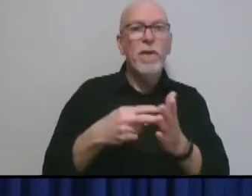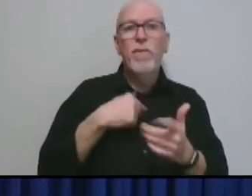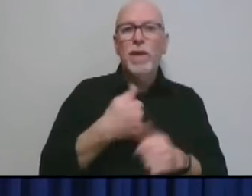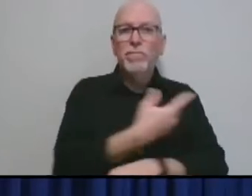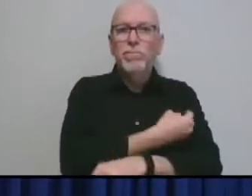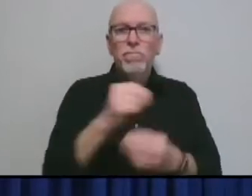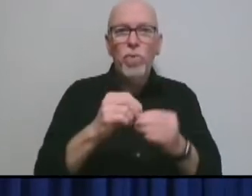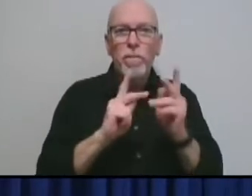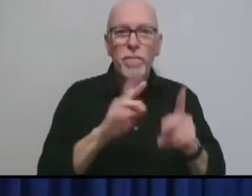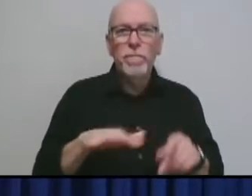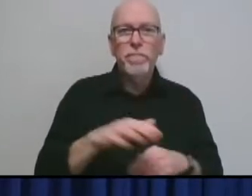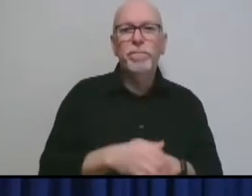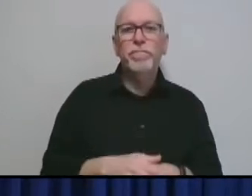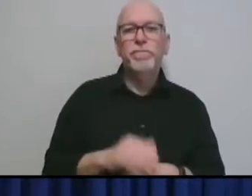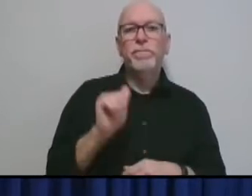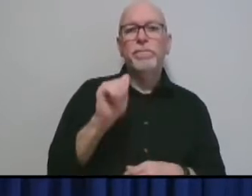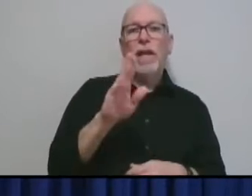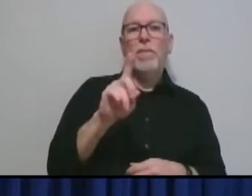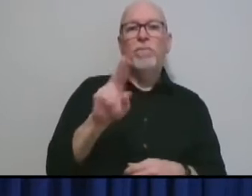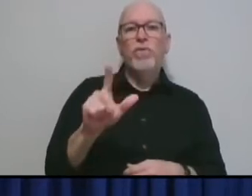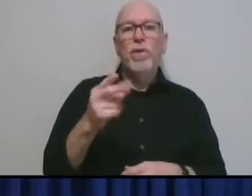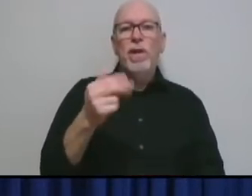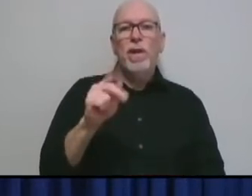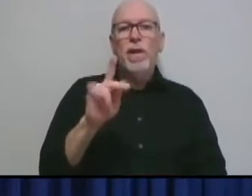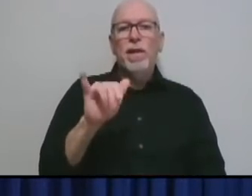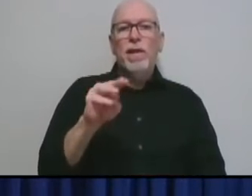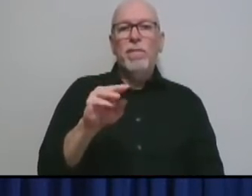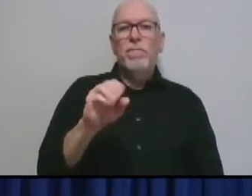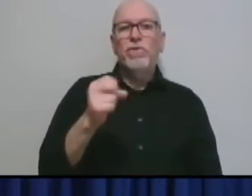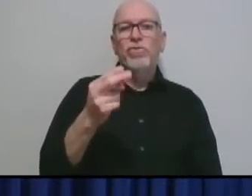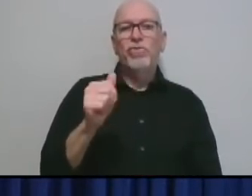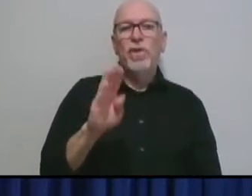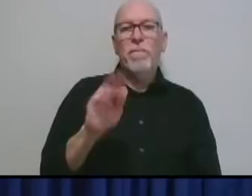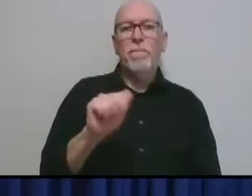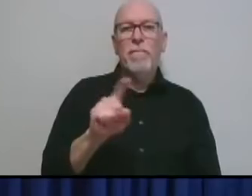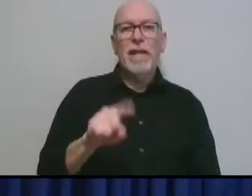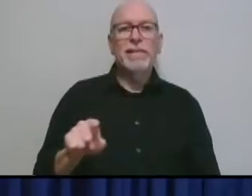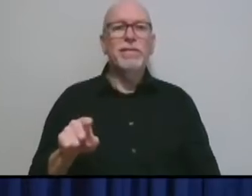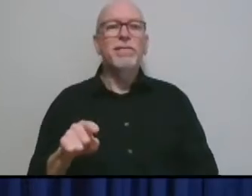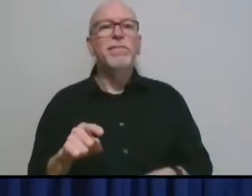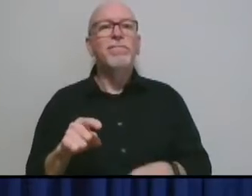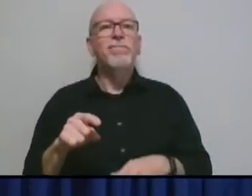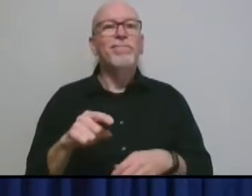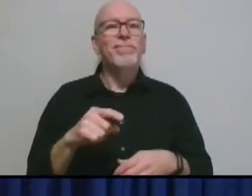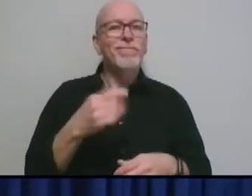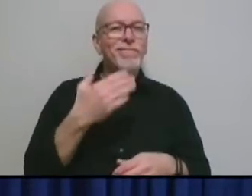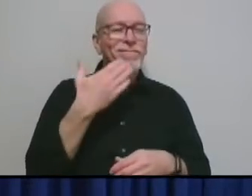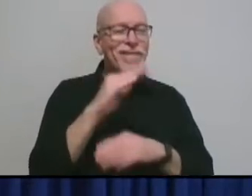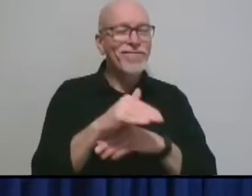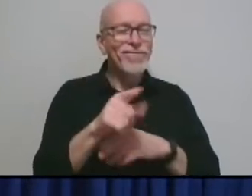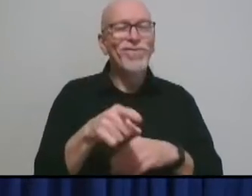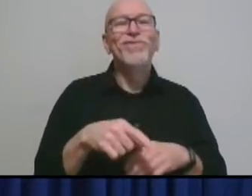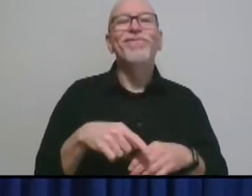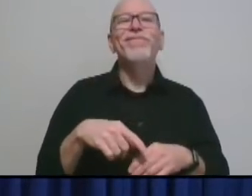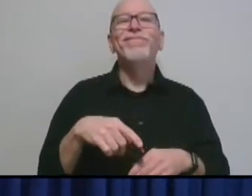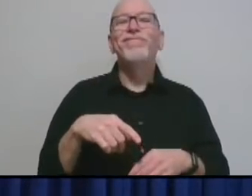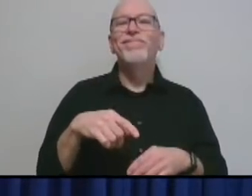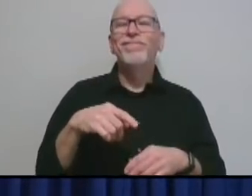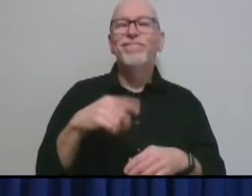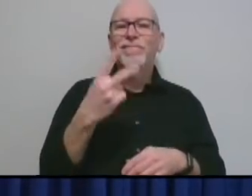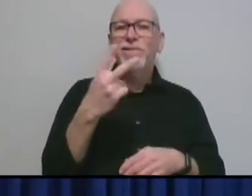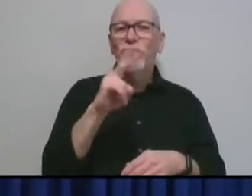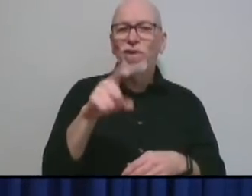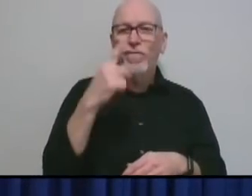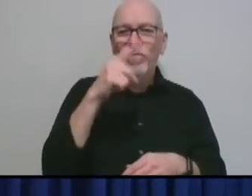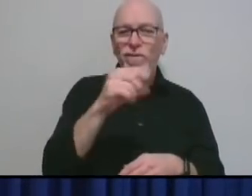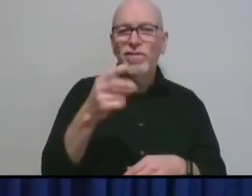Abdul Hakim Shabazz, Indy Politics. Abdul, afternoon. Good afternoon, Governor. A couple questions for you and Dr.